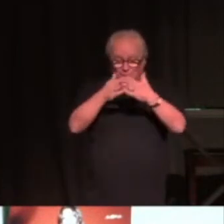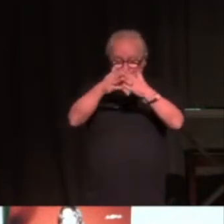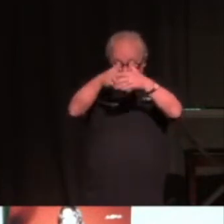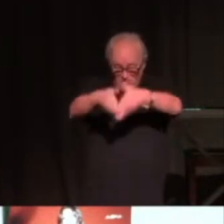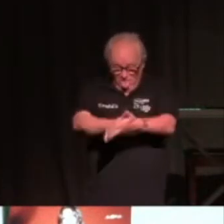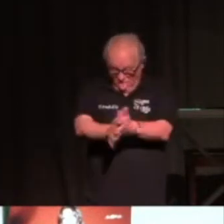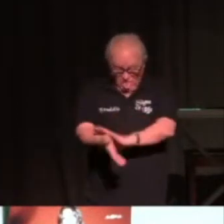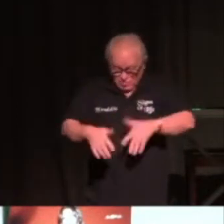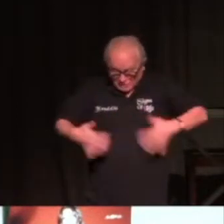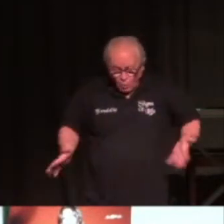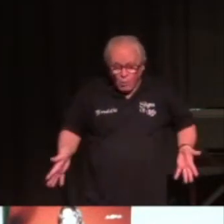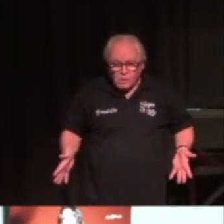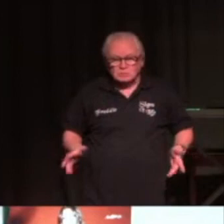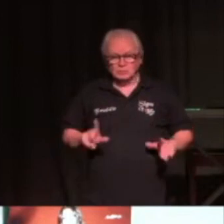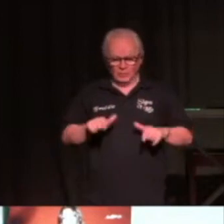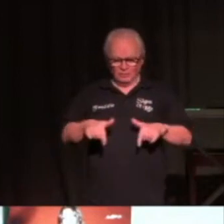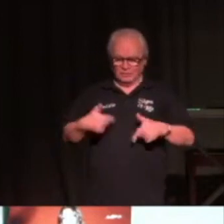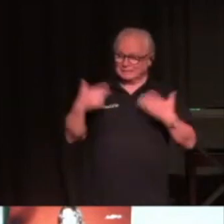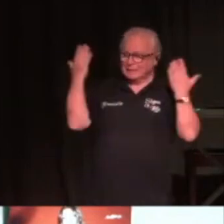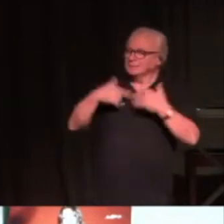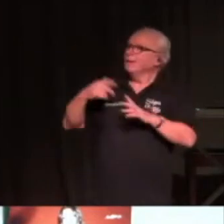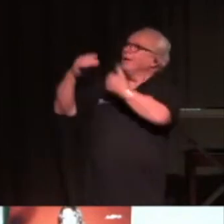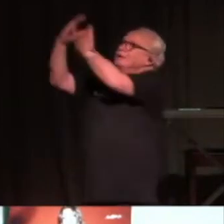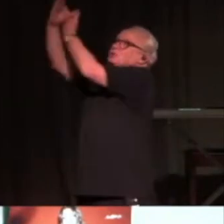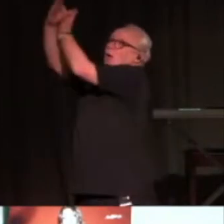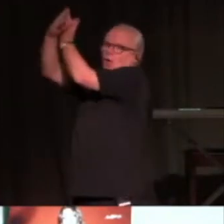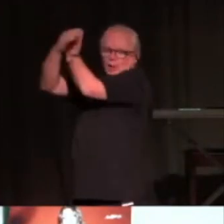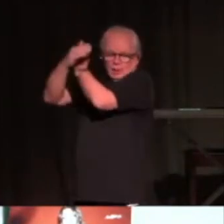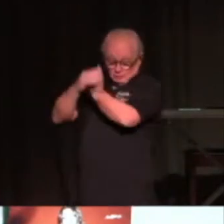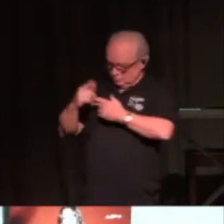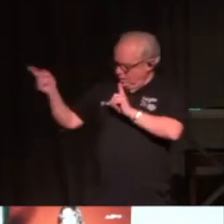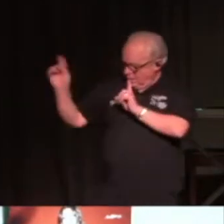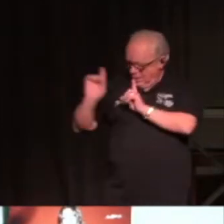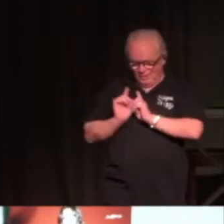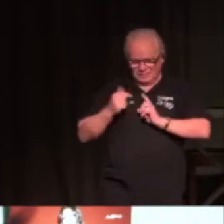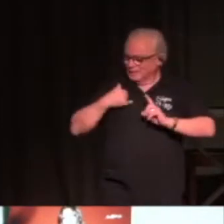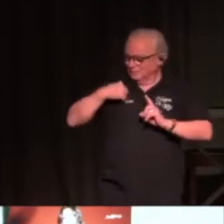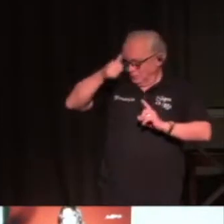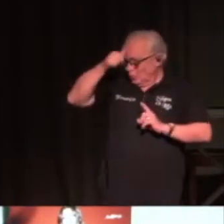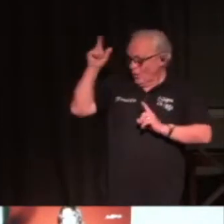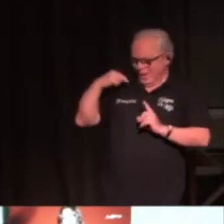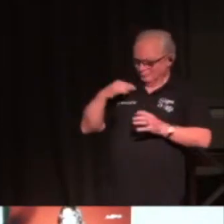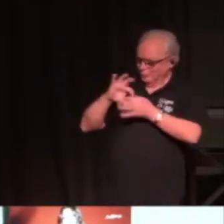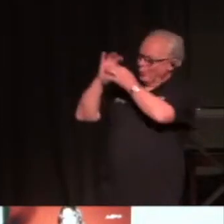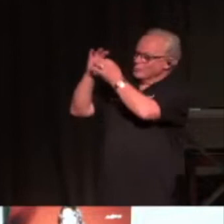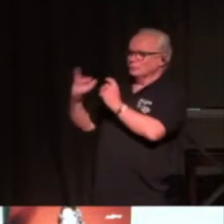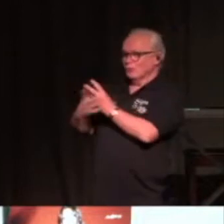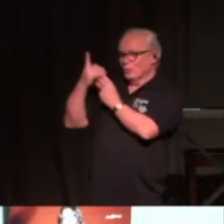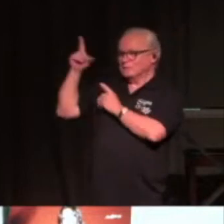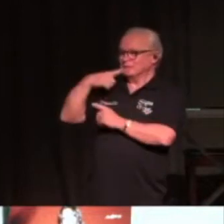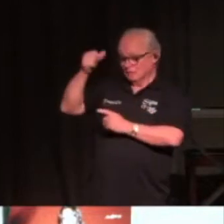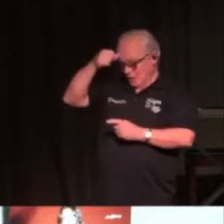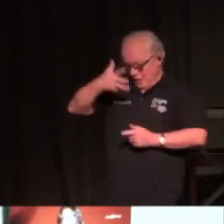For there stood by me this night an angel of God to whom I belong and whom I serve, saying, do